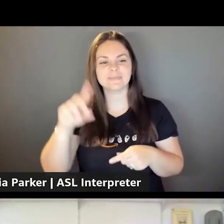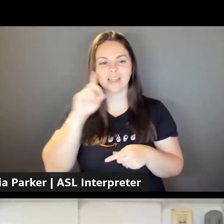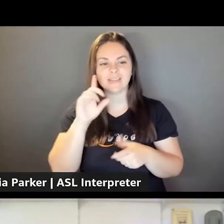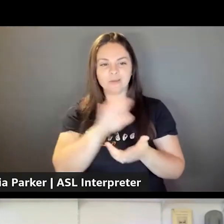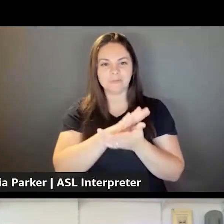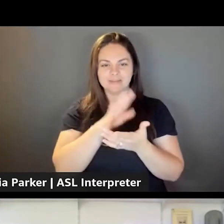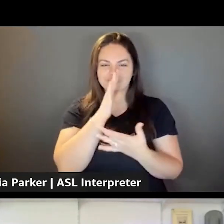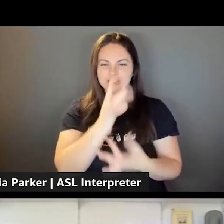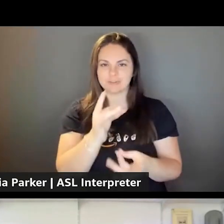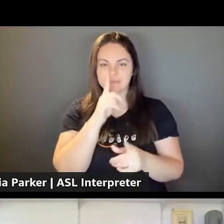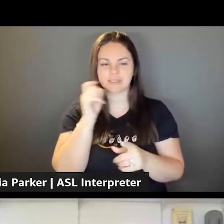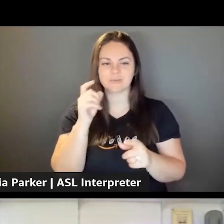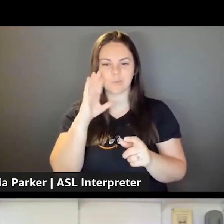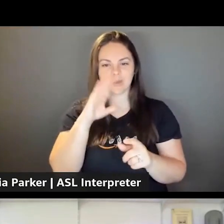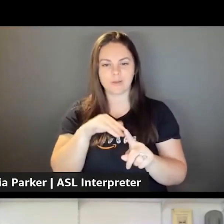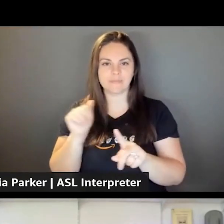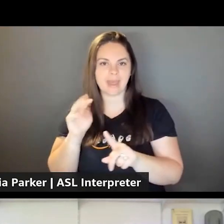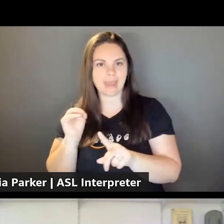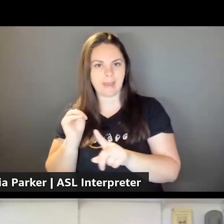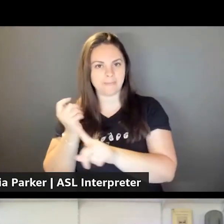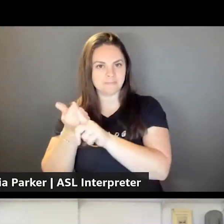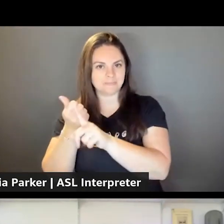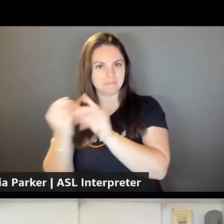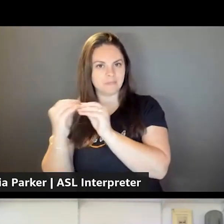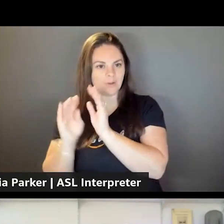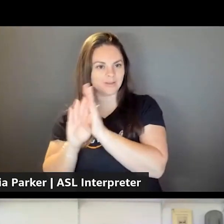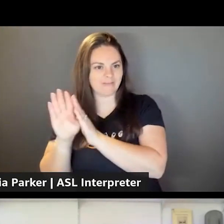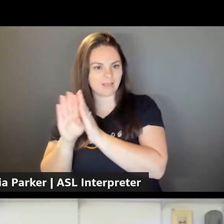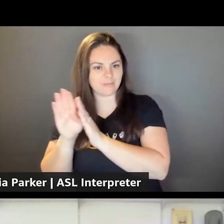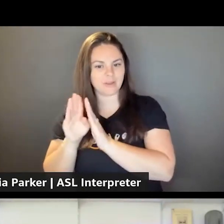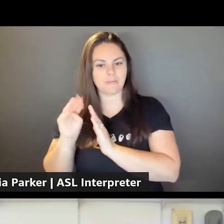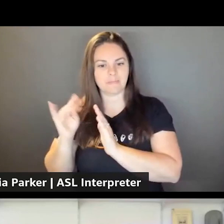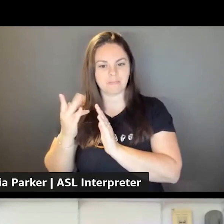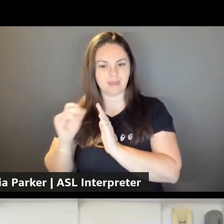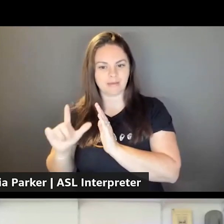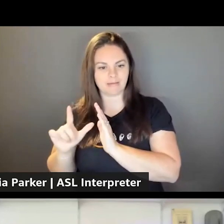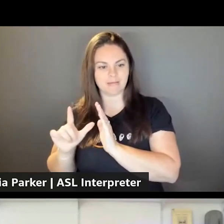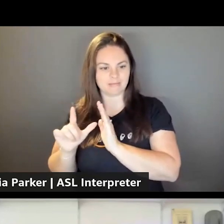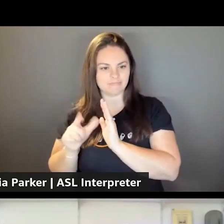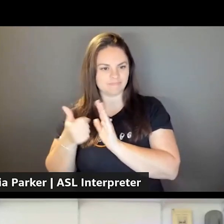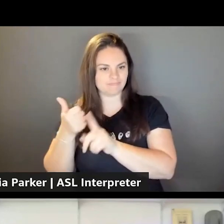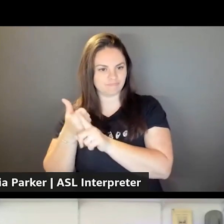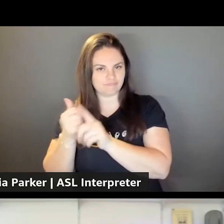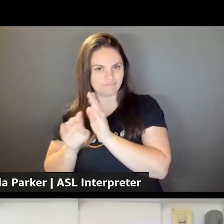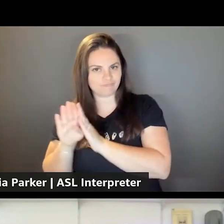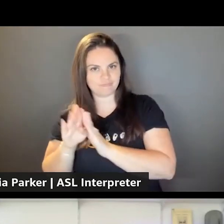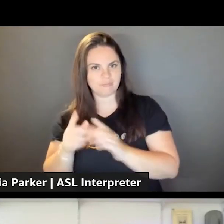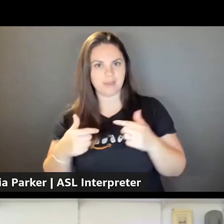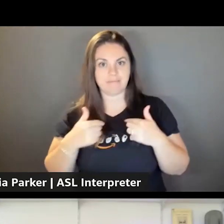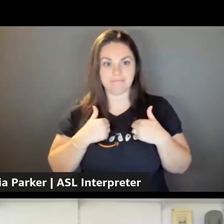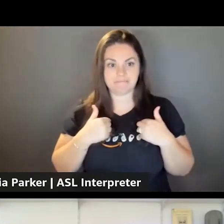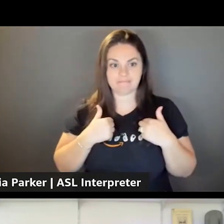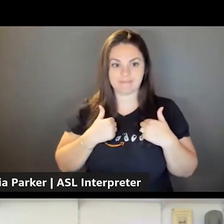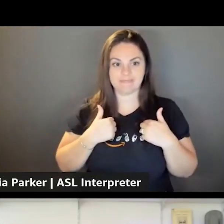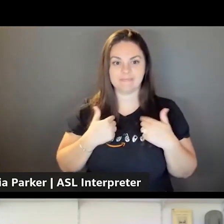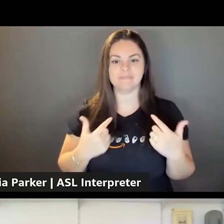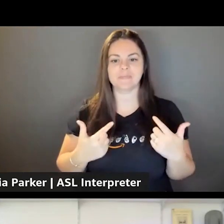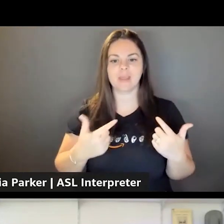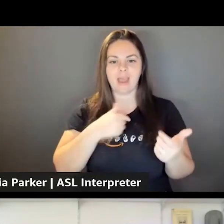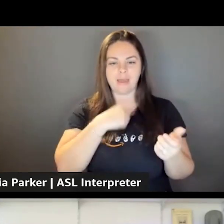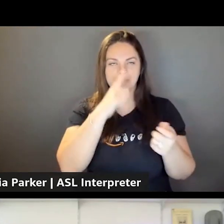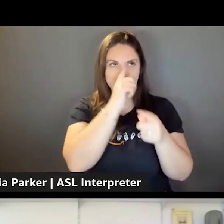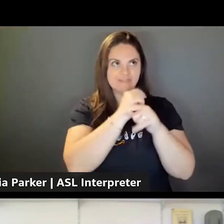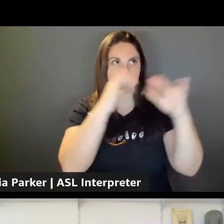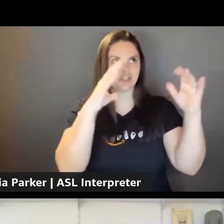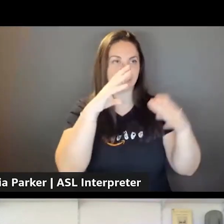is more on the developer side. Michael, you're more on the developer side. I am more on exactly what AM just said, provisioning infrastructure.